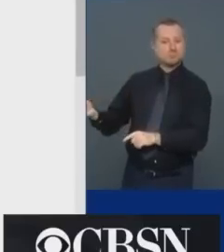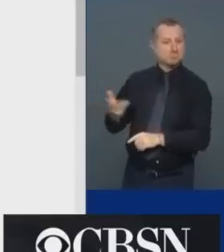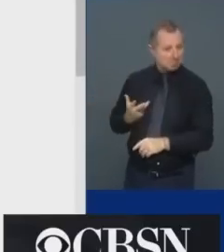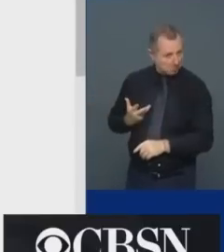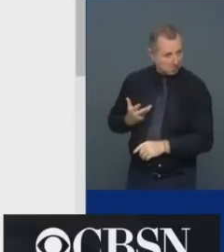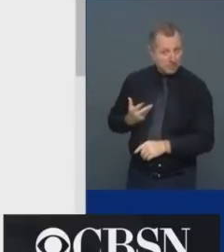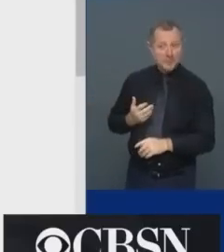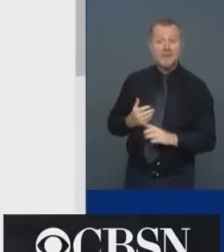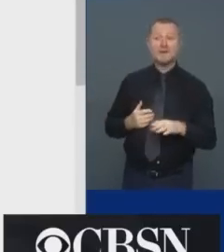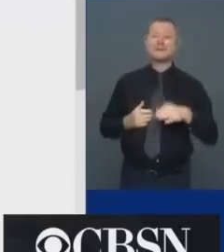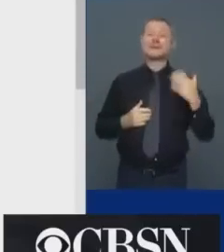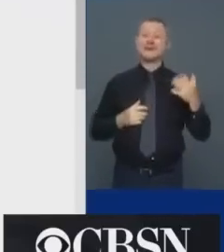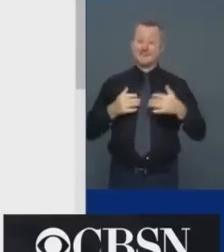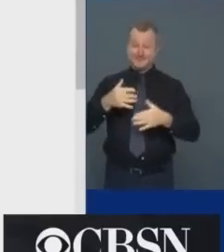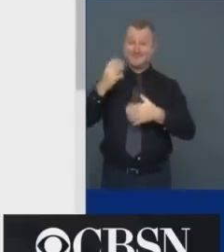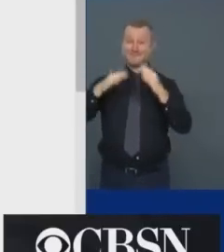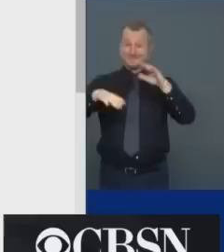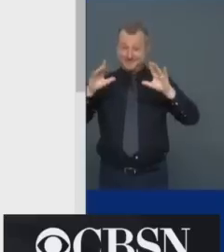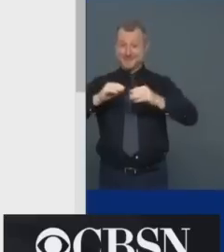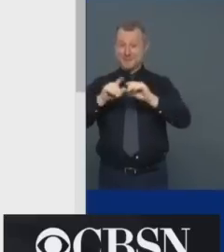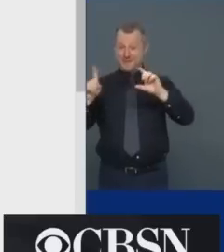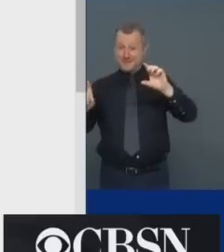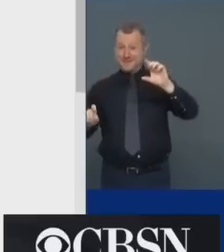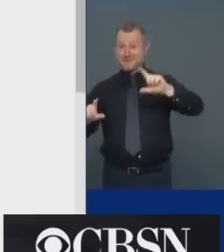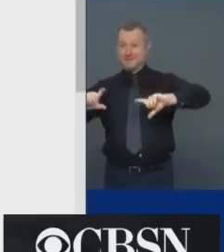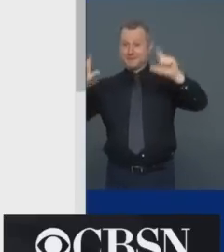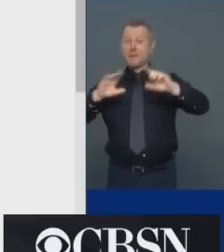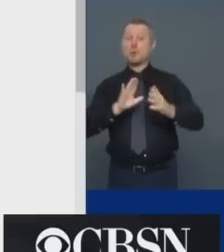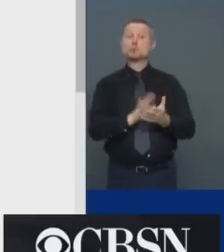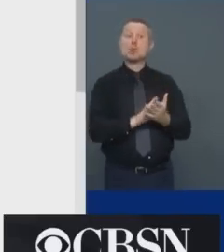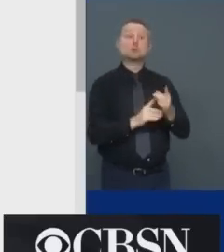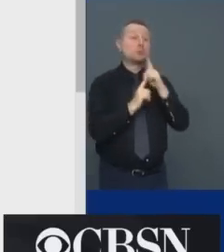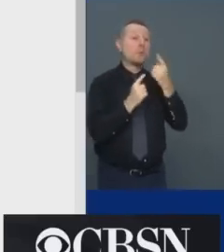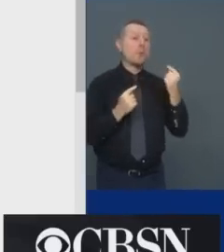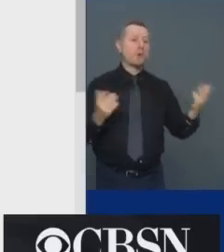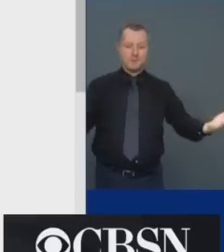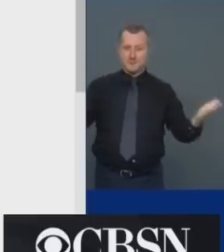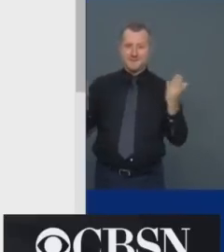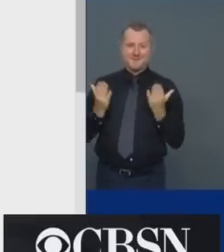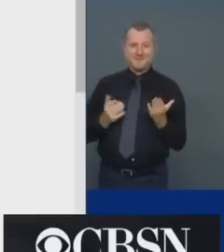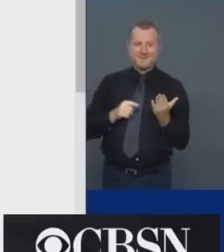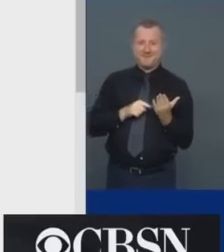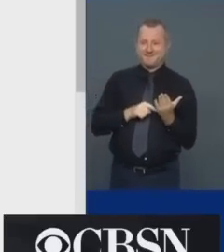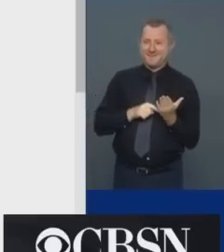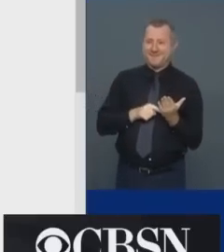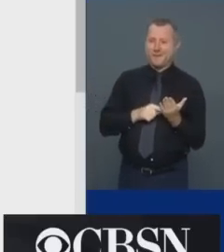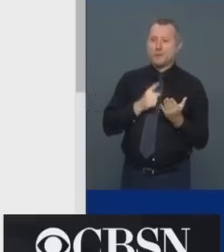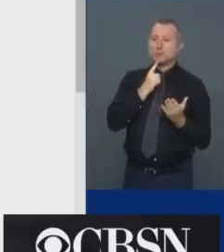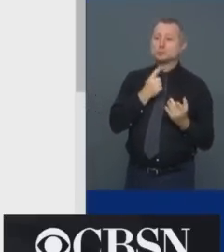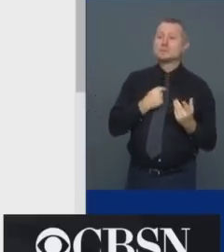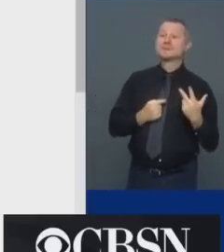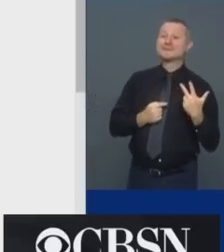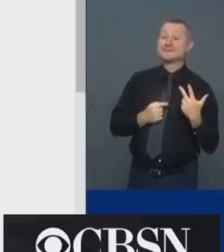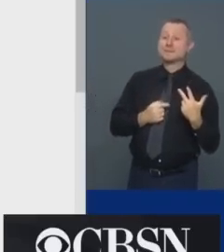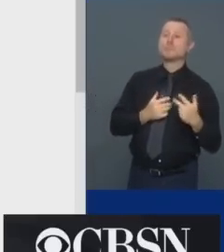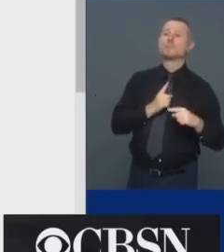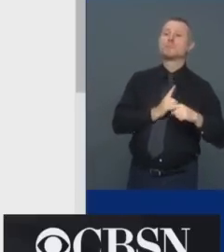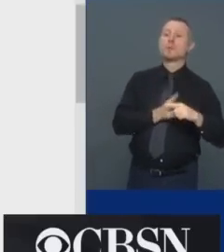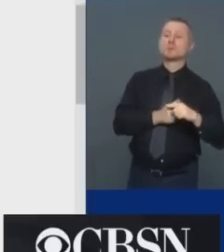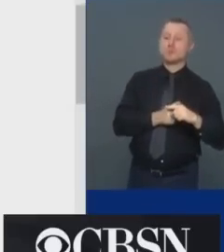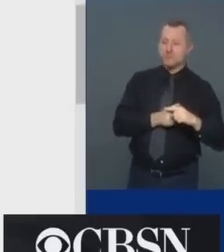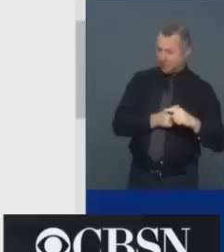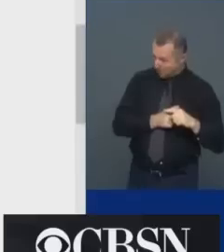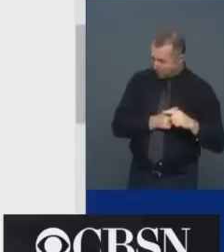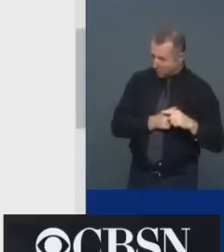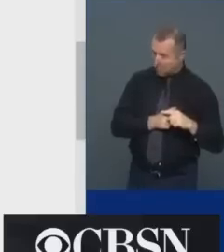Then you go down to what the school has reported. And as you can see, they've reported 3 students have tested positive and 0